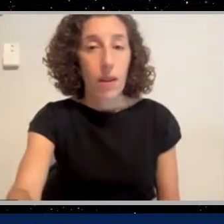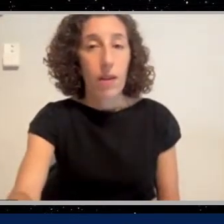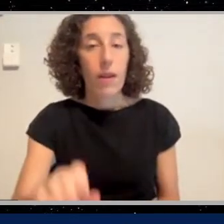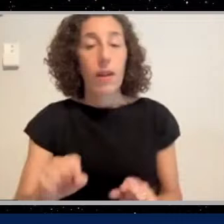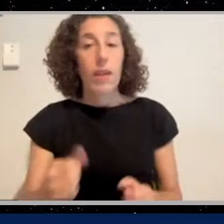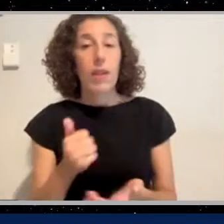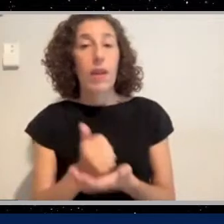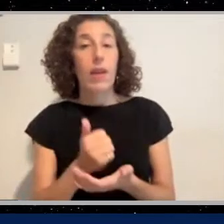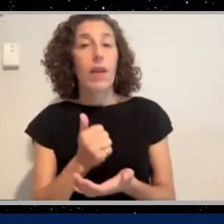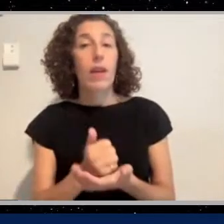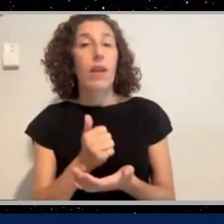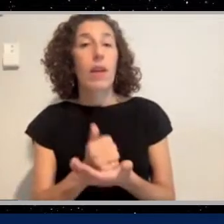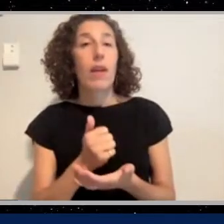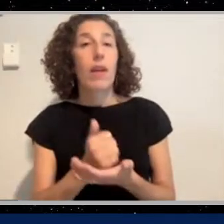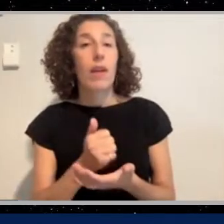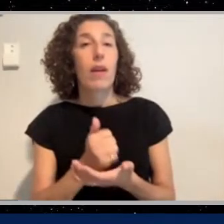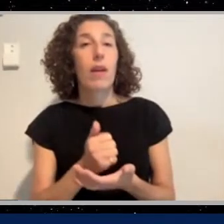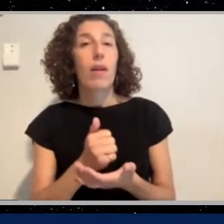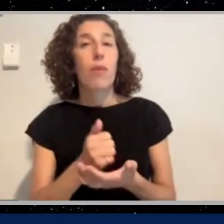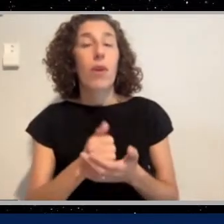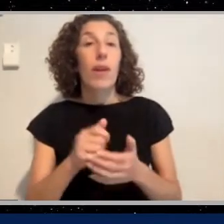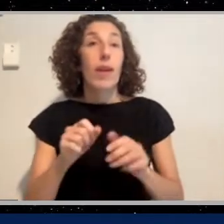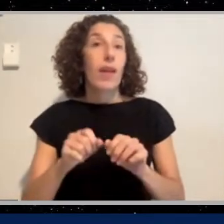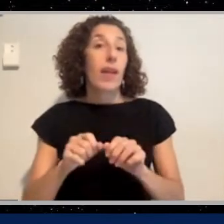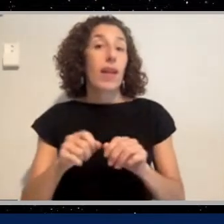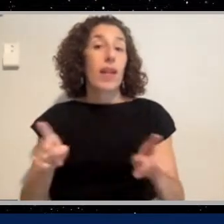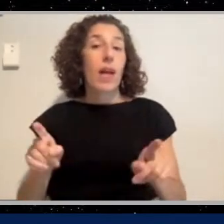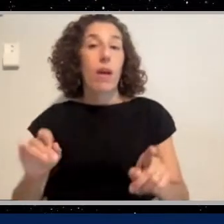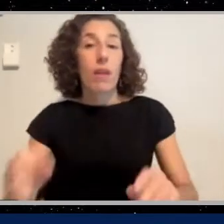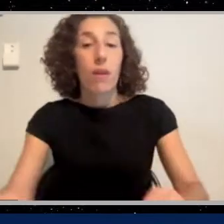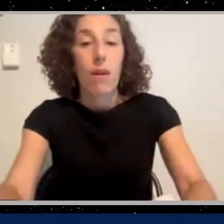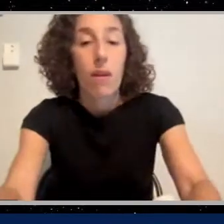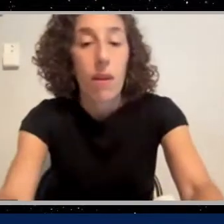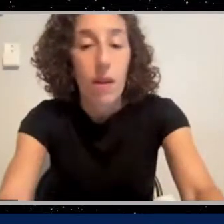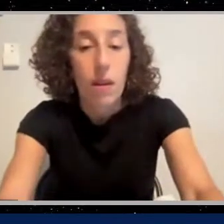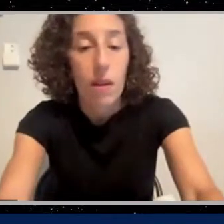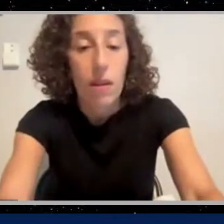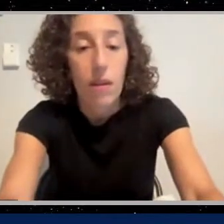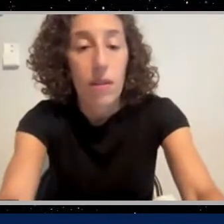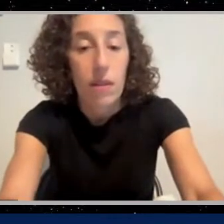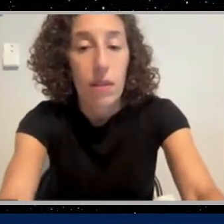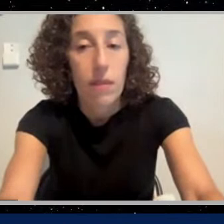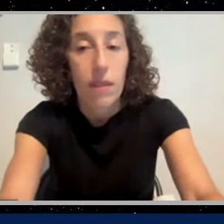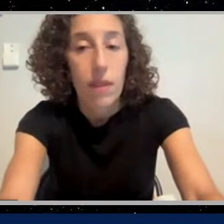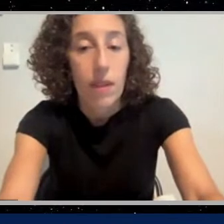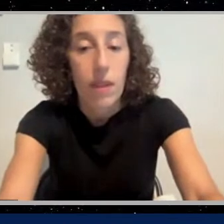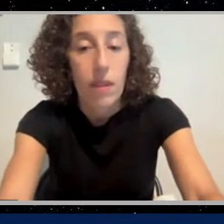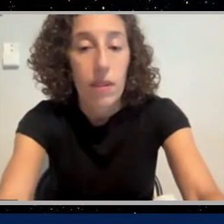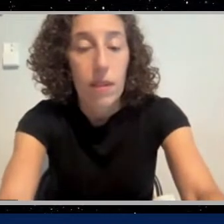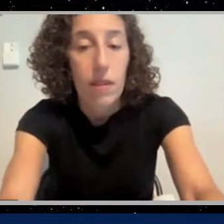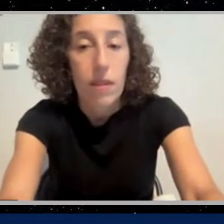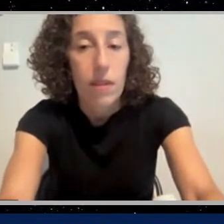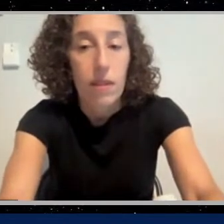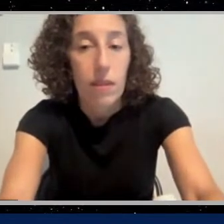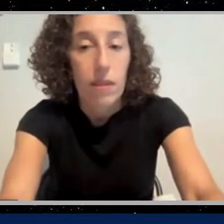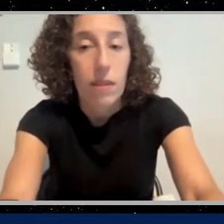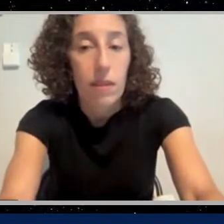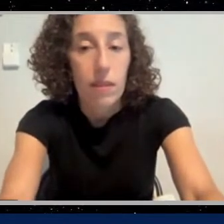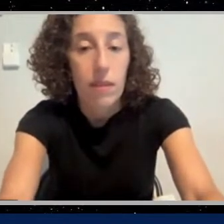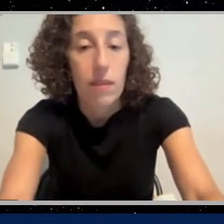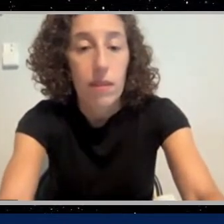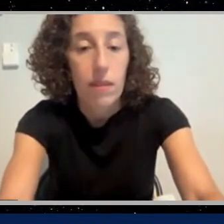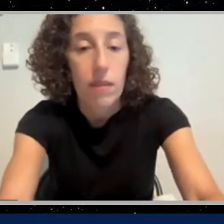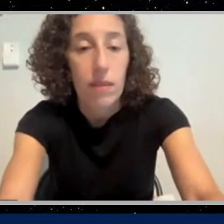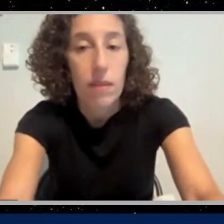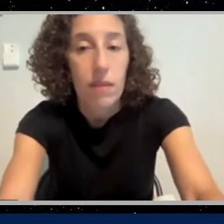and journals and stuff. I know there was a question of, will we, pursue like an IRB